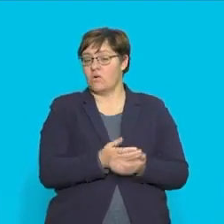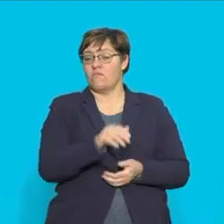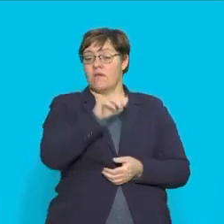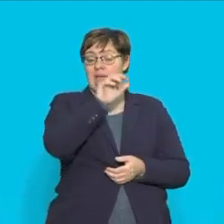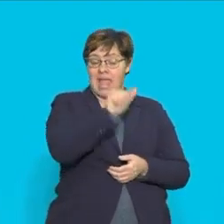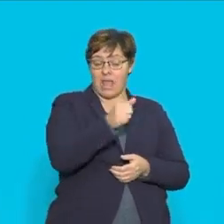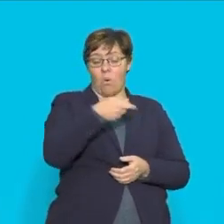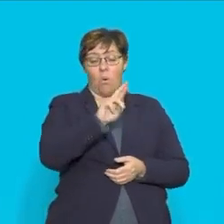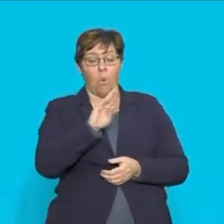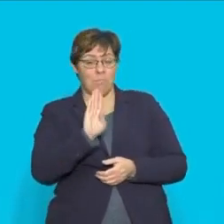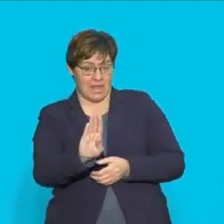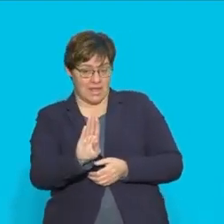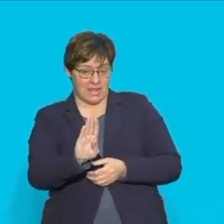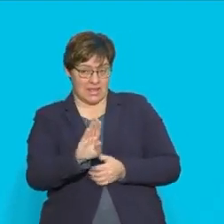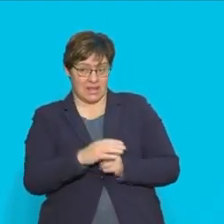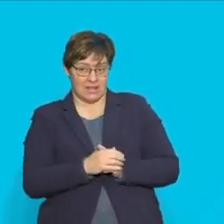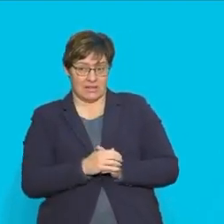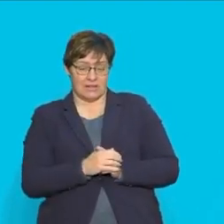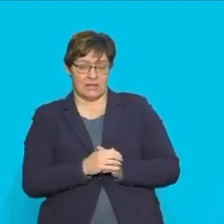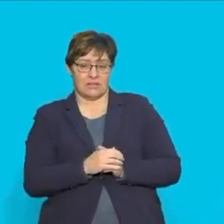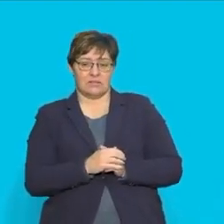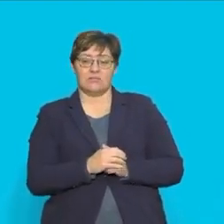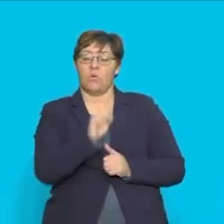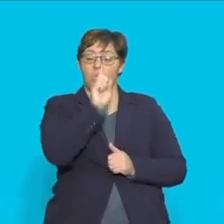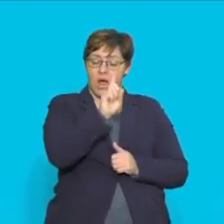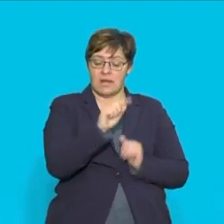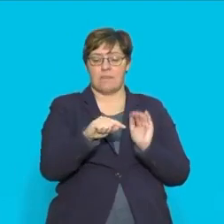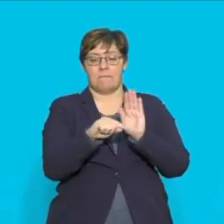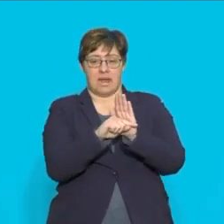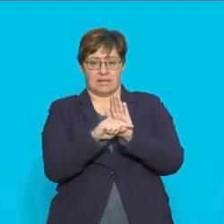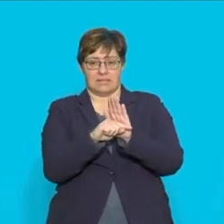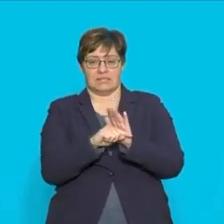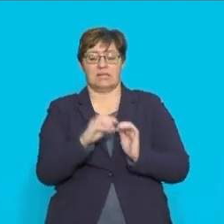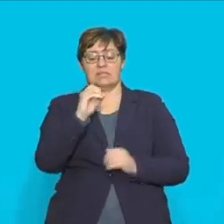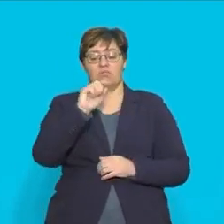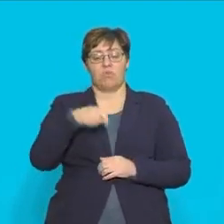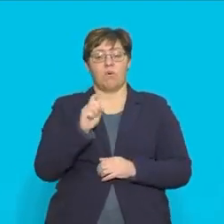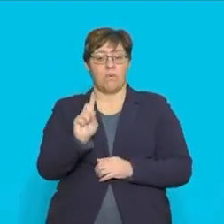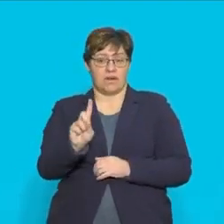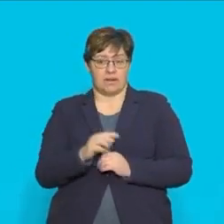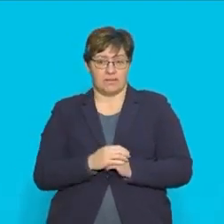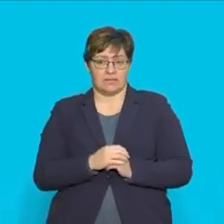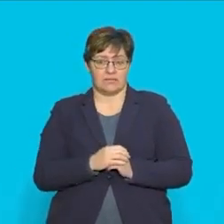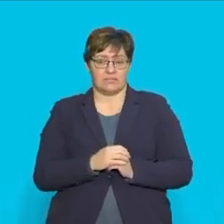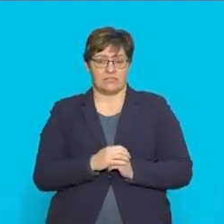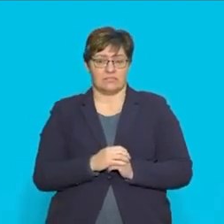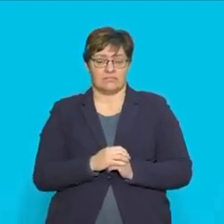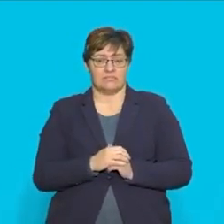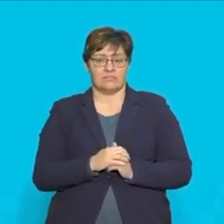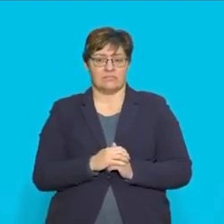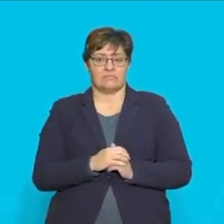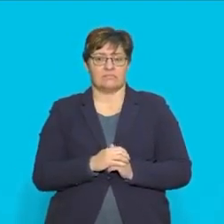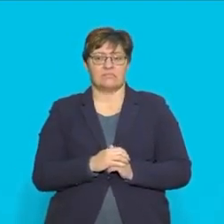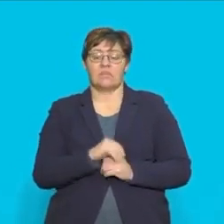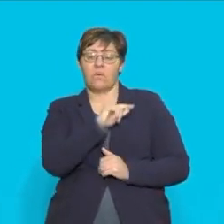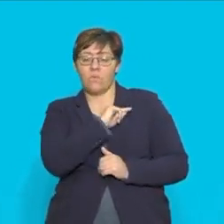of A or B, are we all together? It's 1 minus what? 0.1. Are we